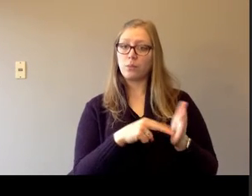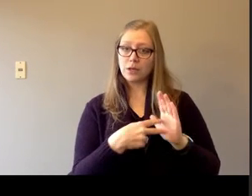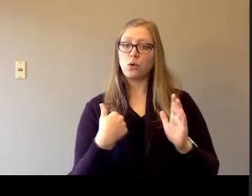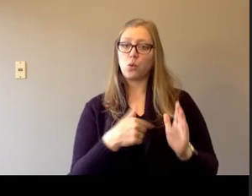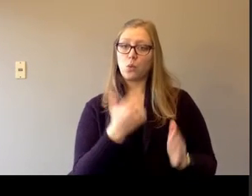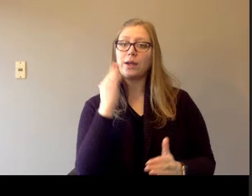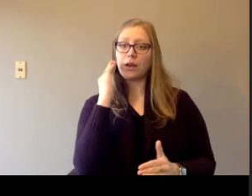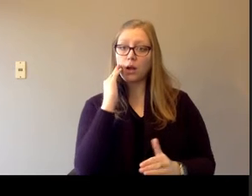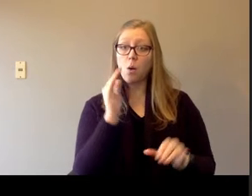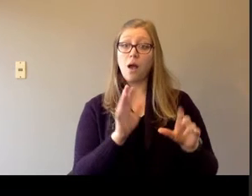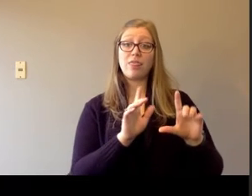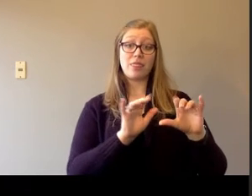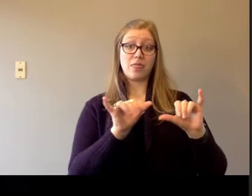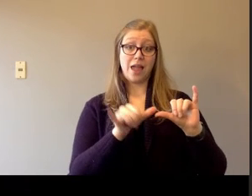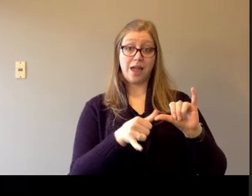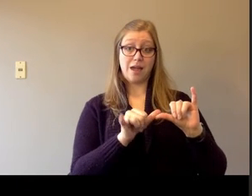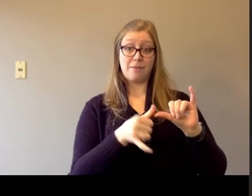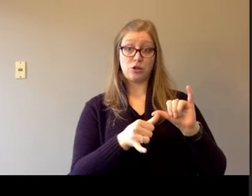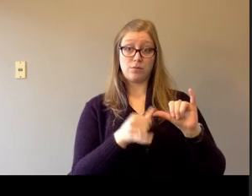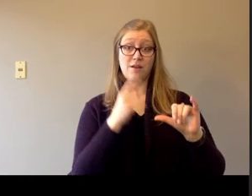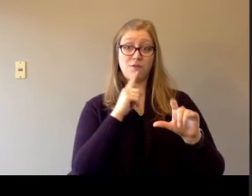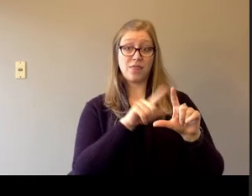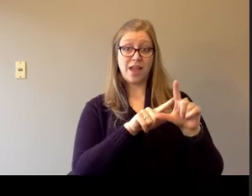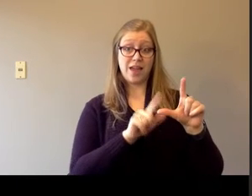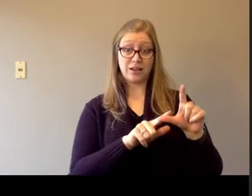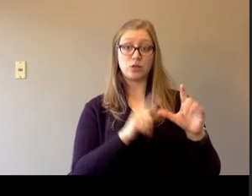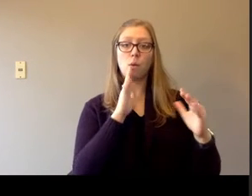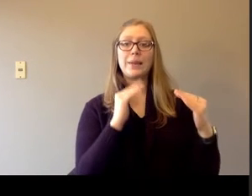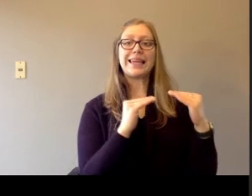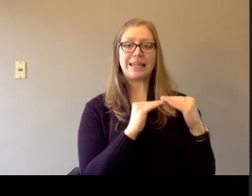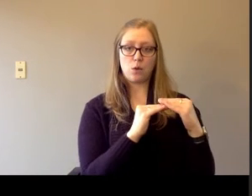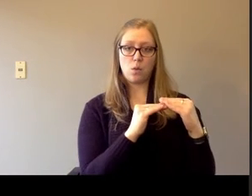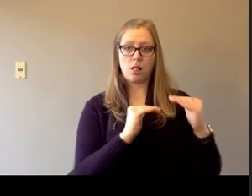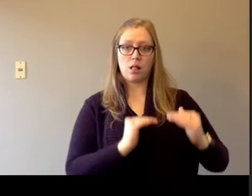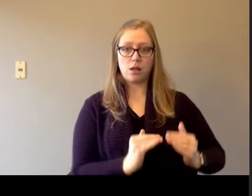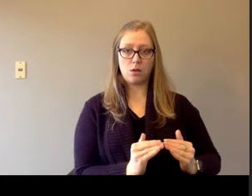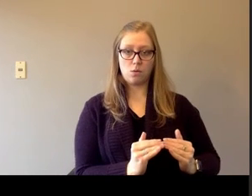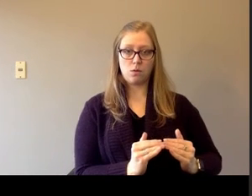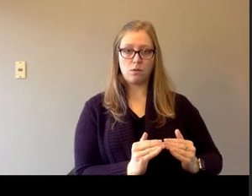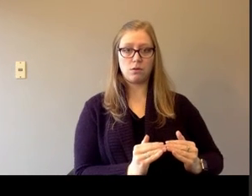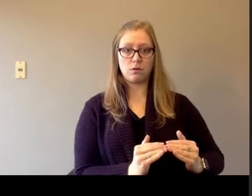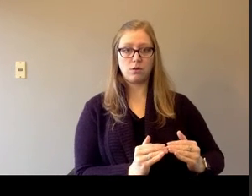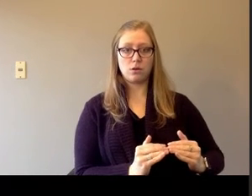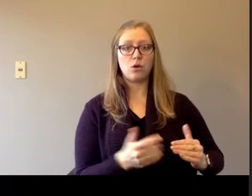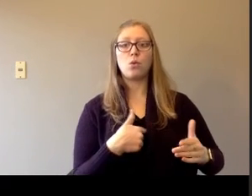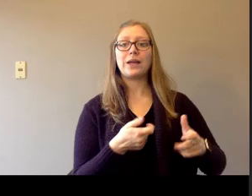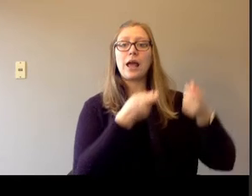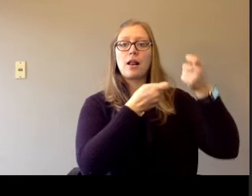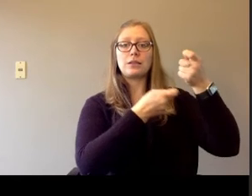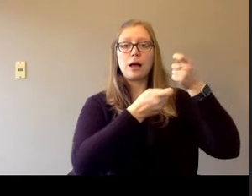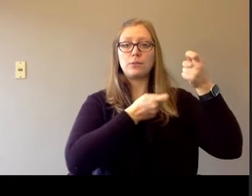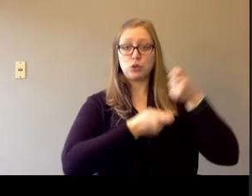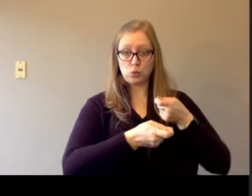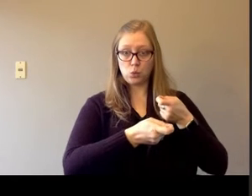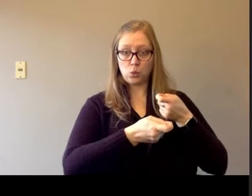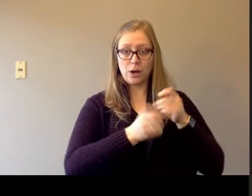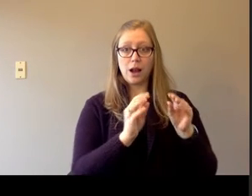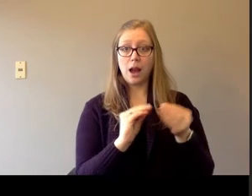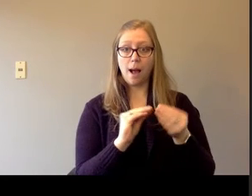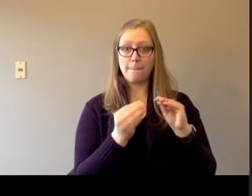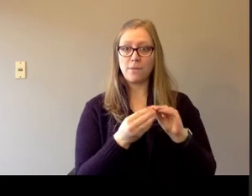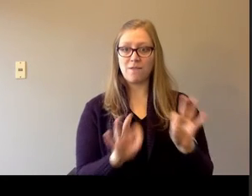1. And so we can substitute in those values. So instead of